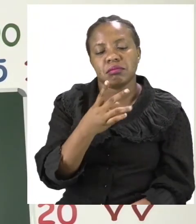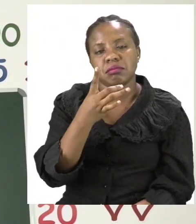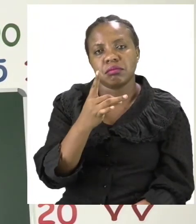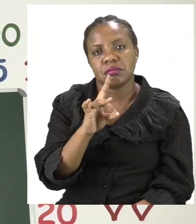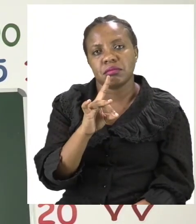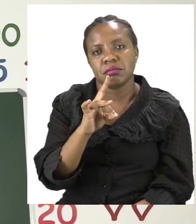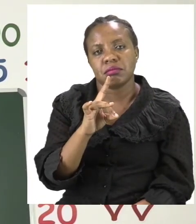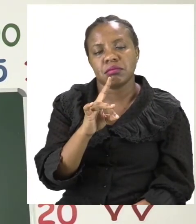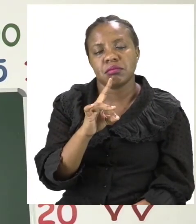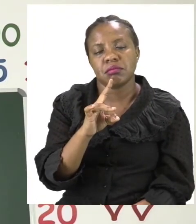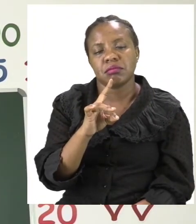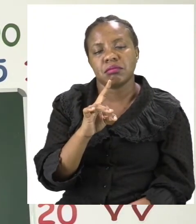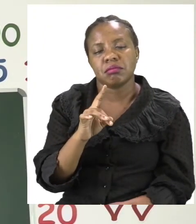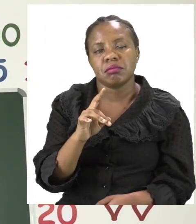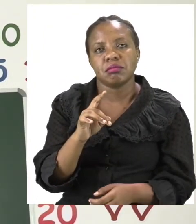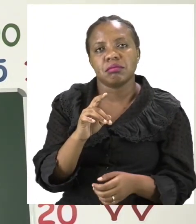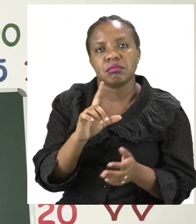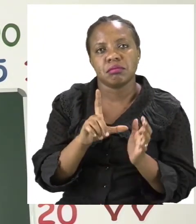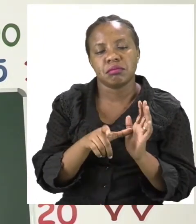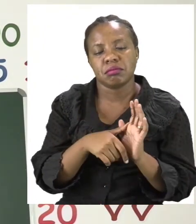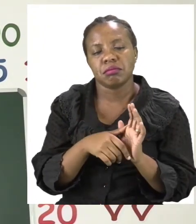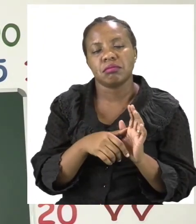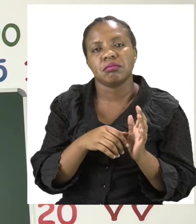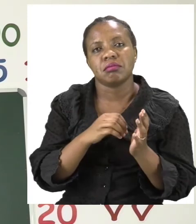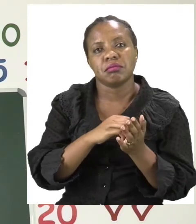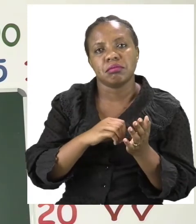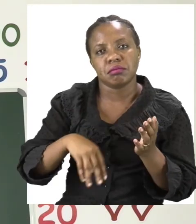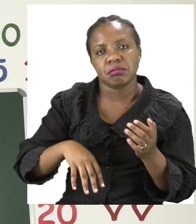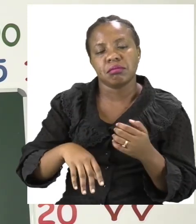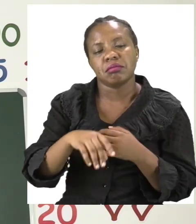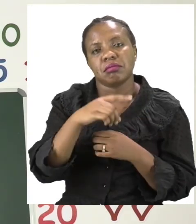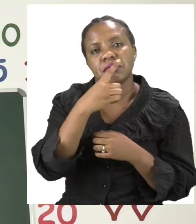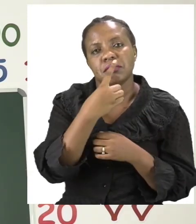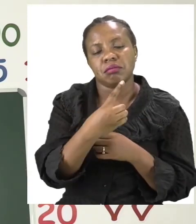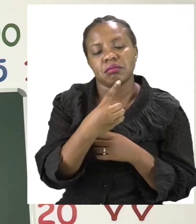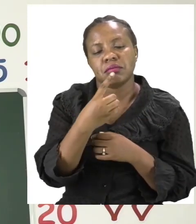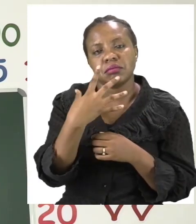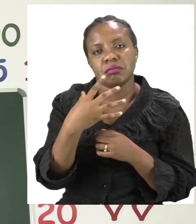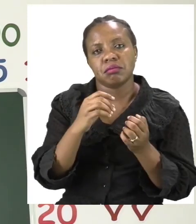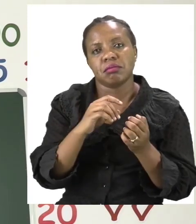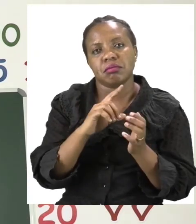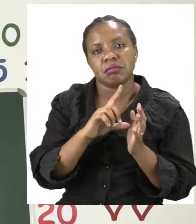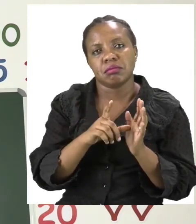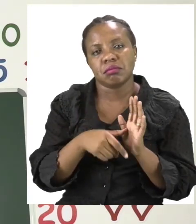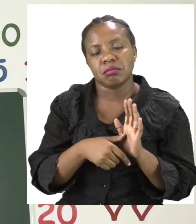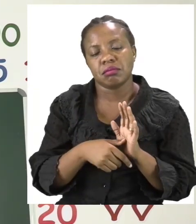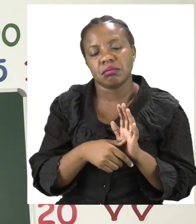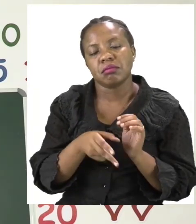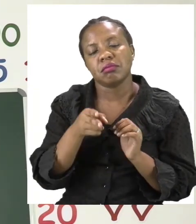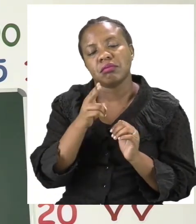28 minutes minus 15 minutes equals 13